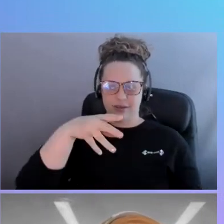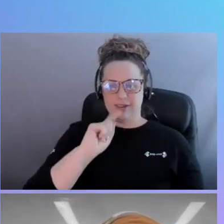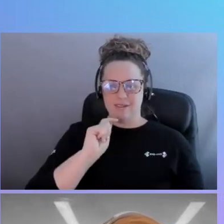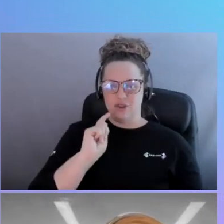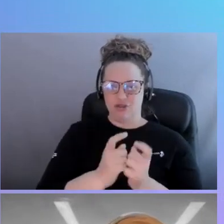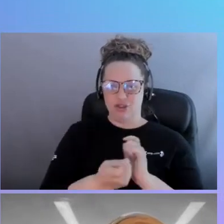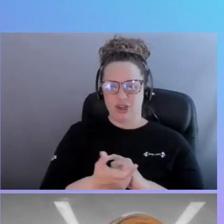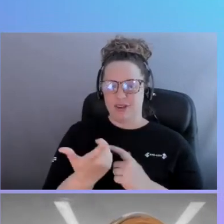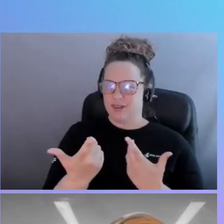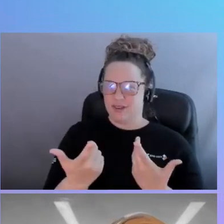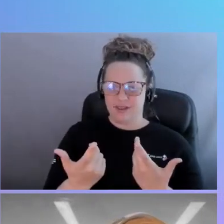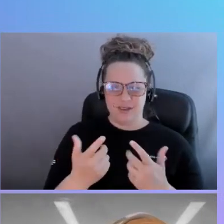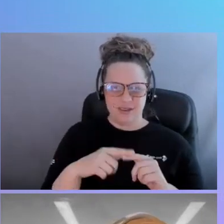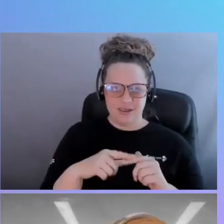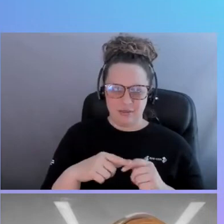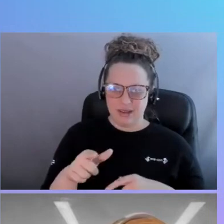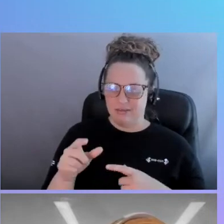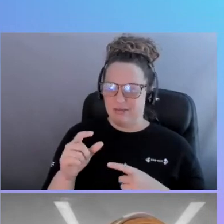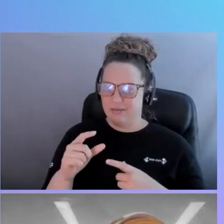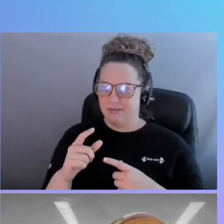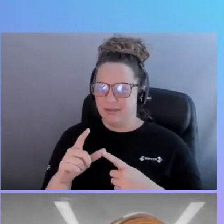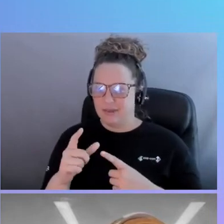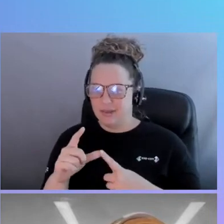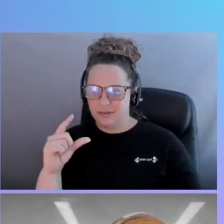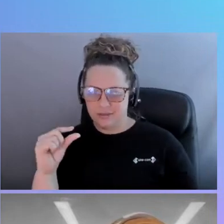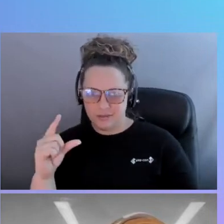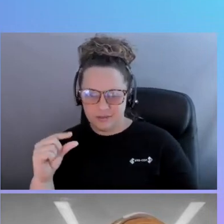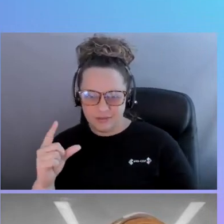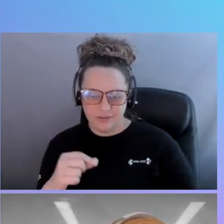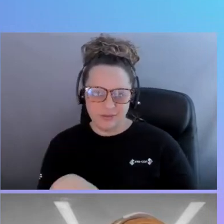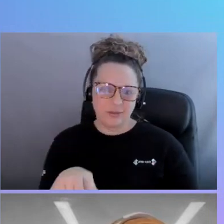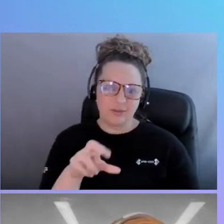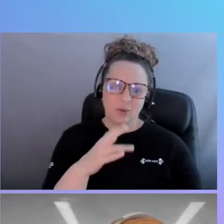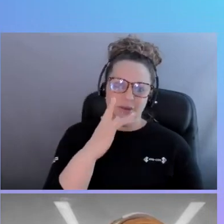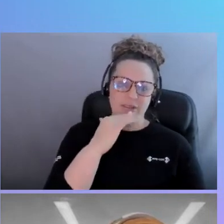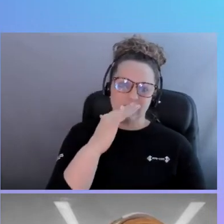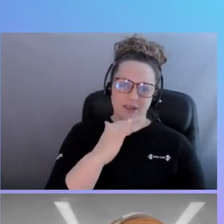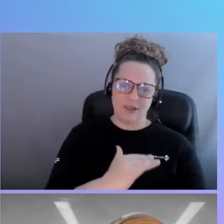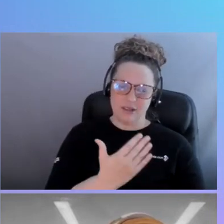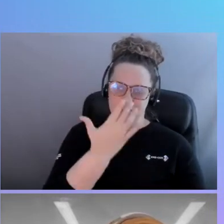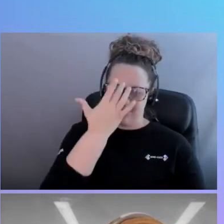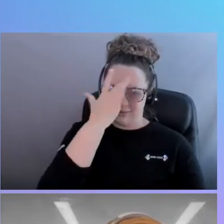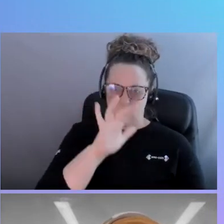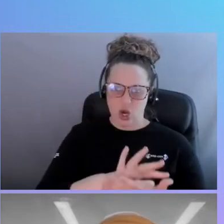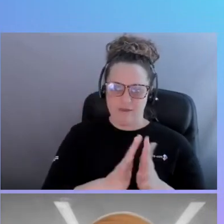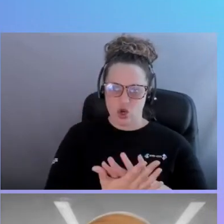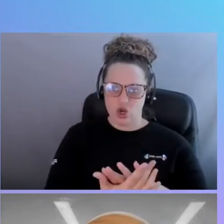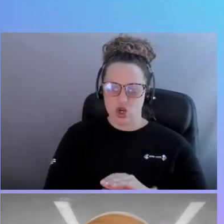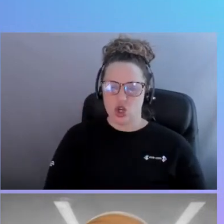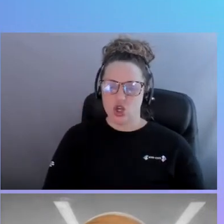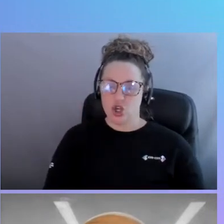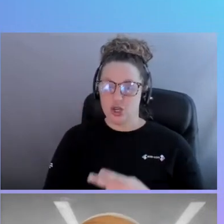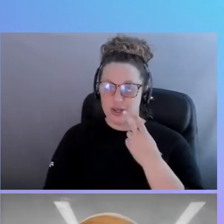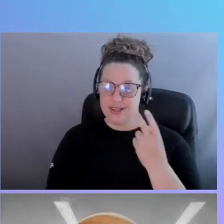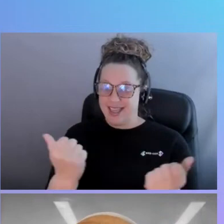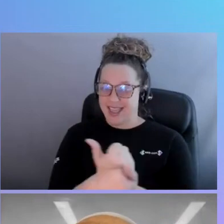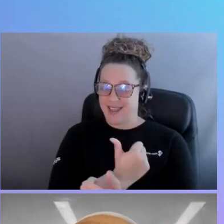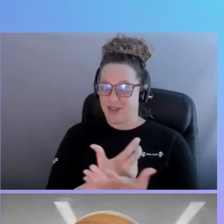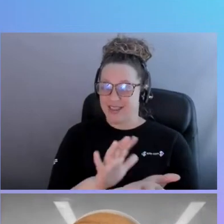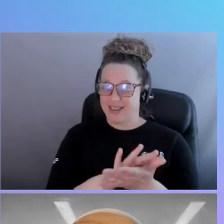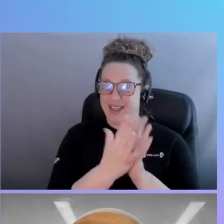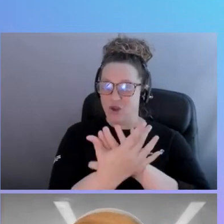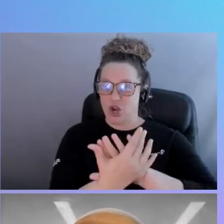on text size in this case, or as we've seen, again, smart invert. And now everything is